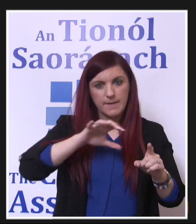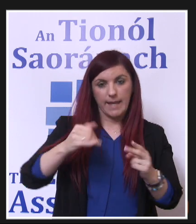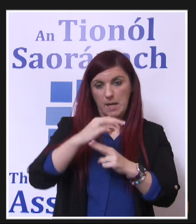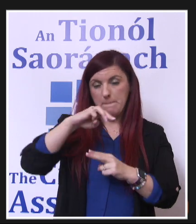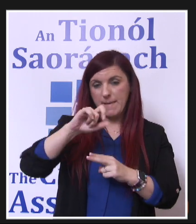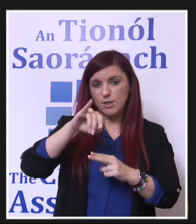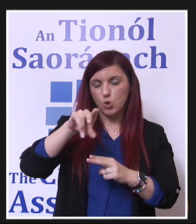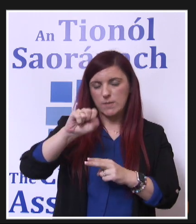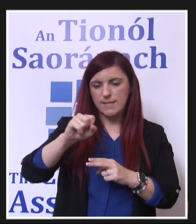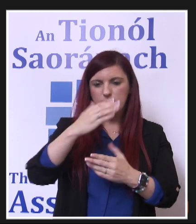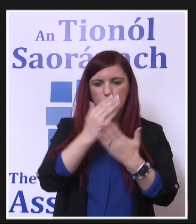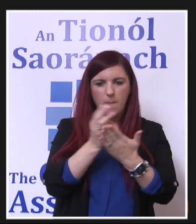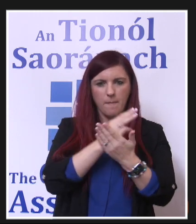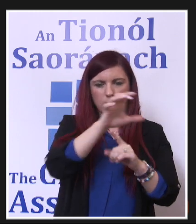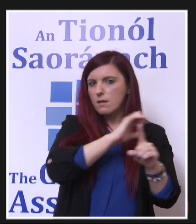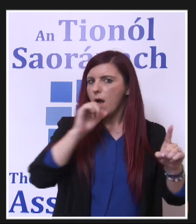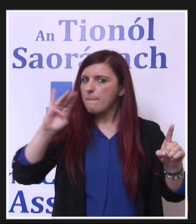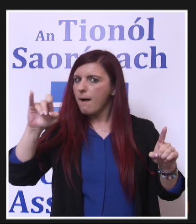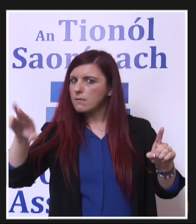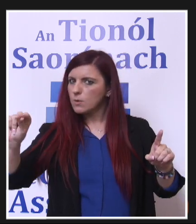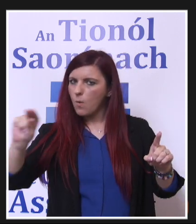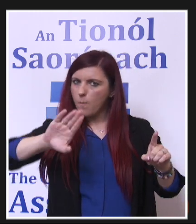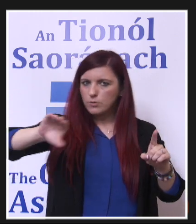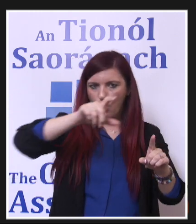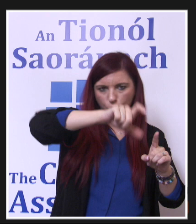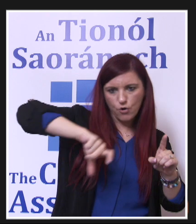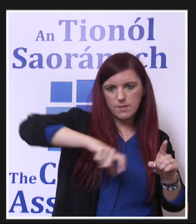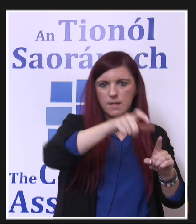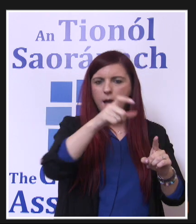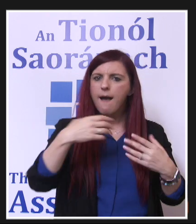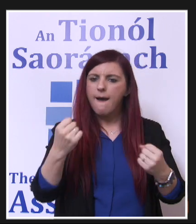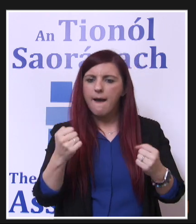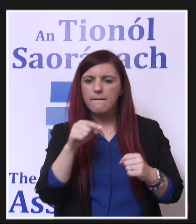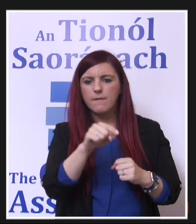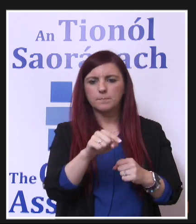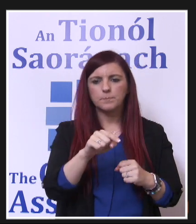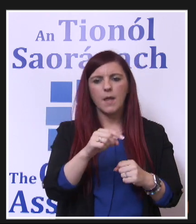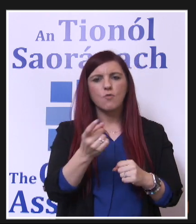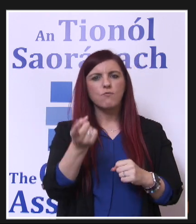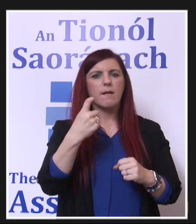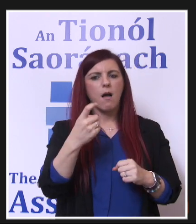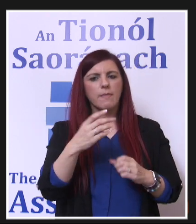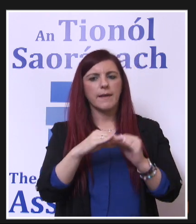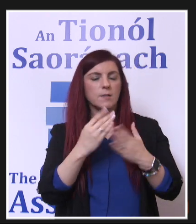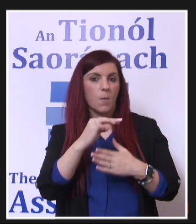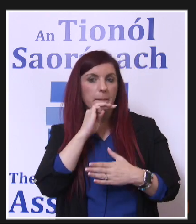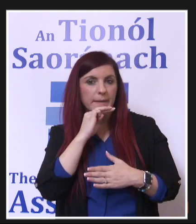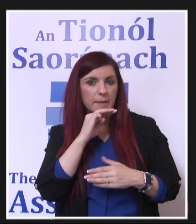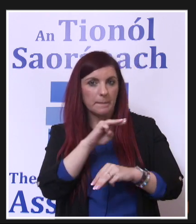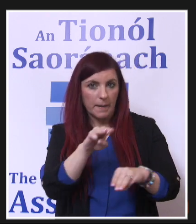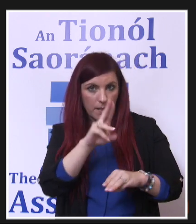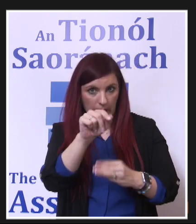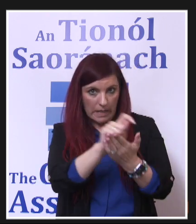Massachusetts, but not in Boston, a recall provision where citizens can sign